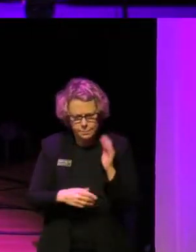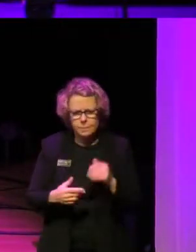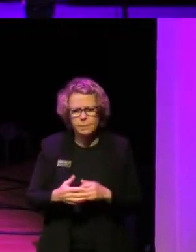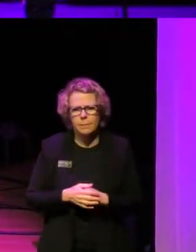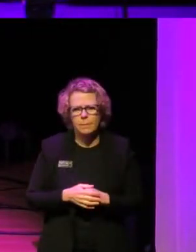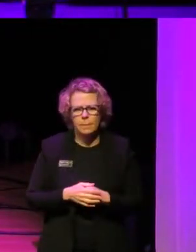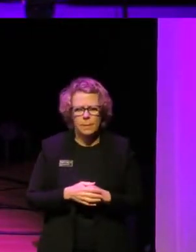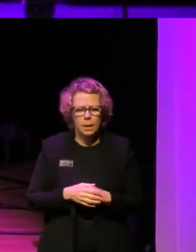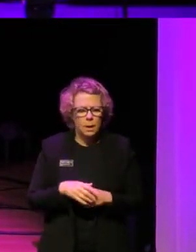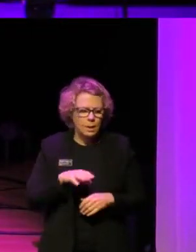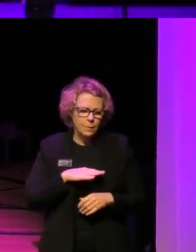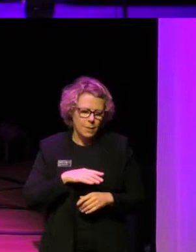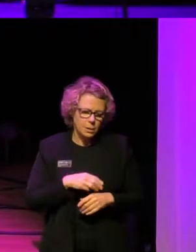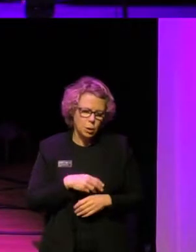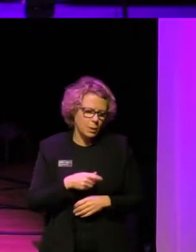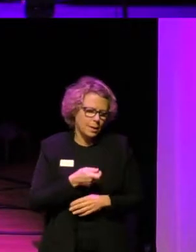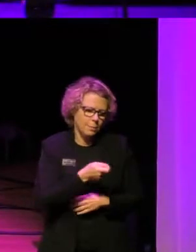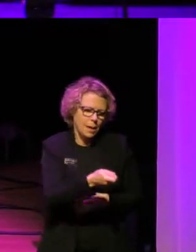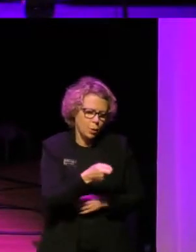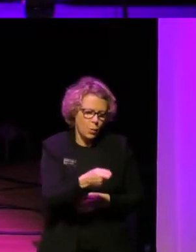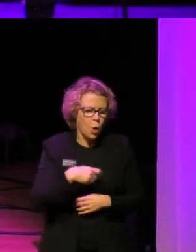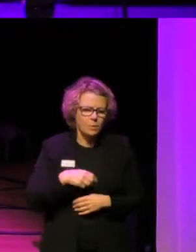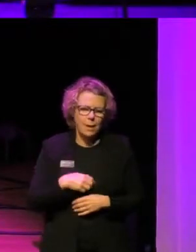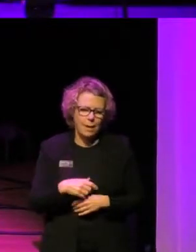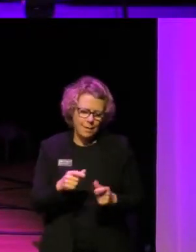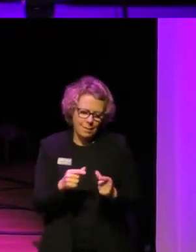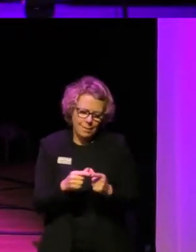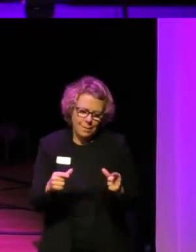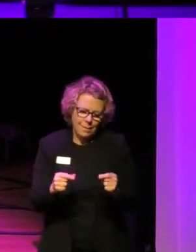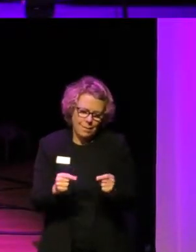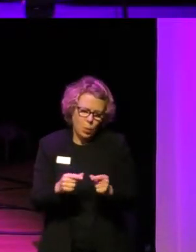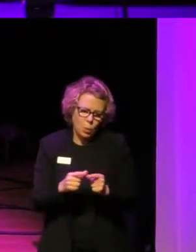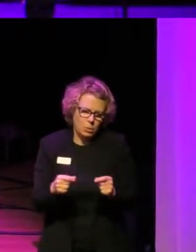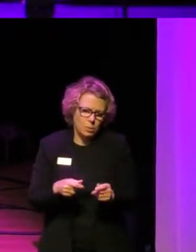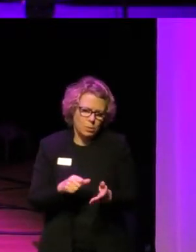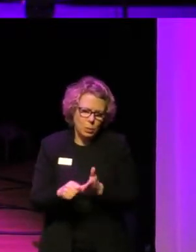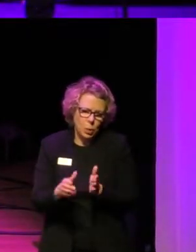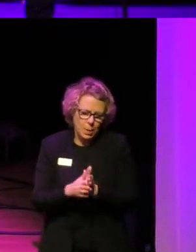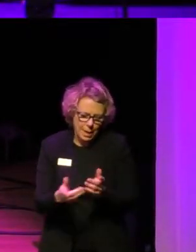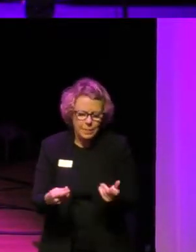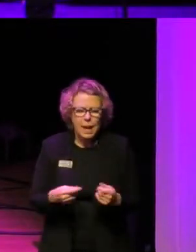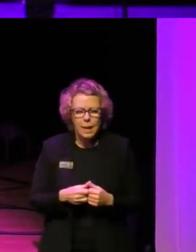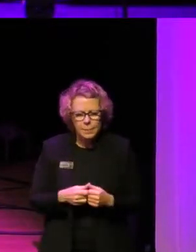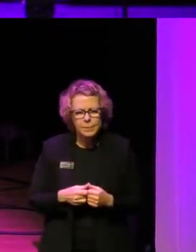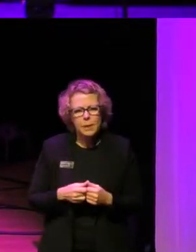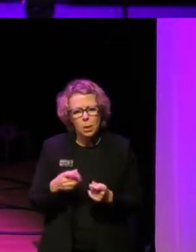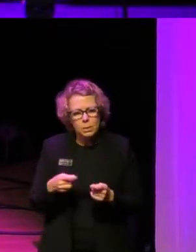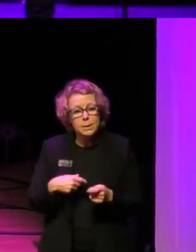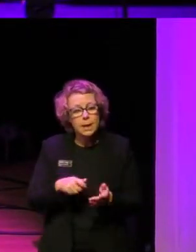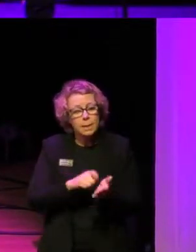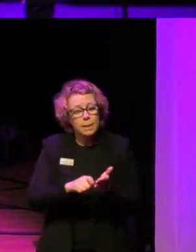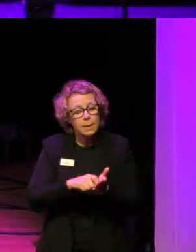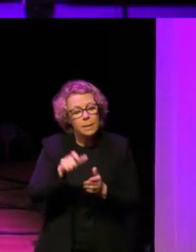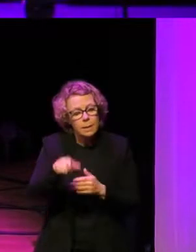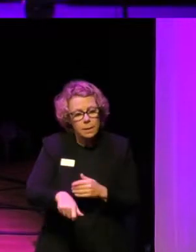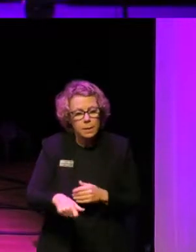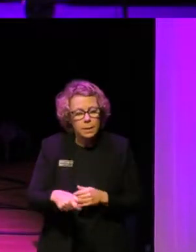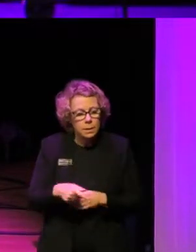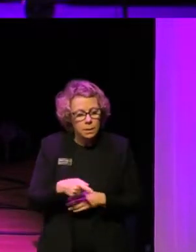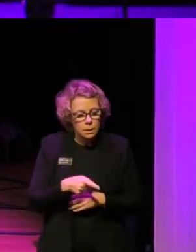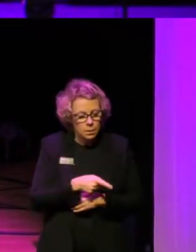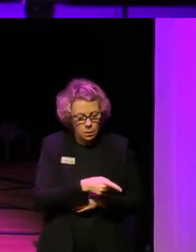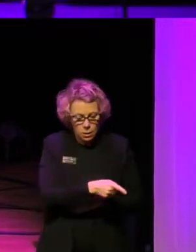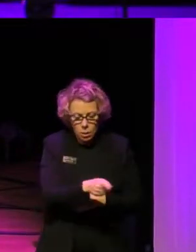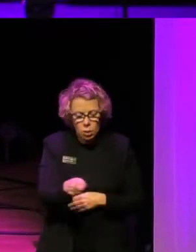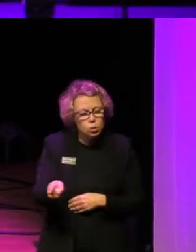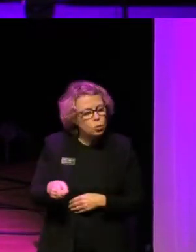were no ATMs or credit cards around, their credit card machines. And James Patrick Kinney says, they did not